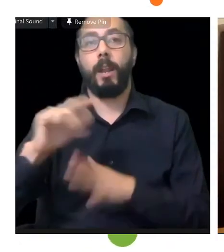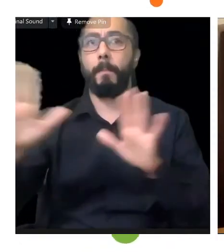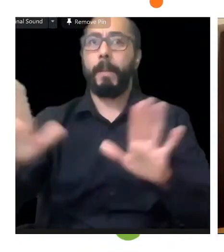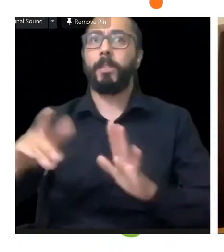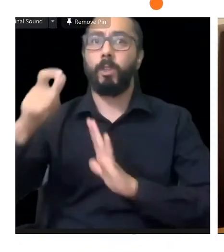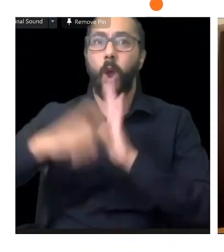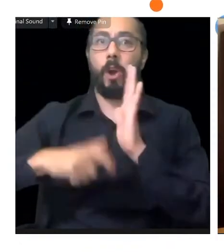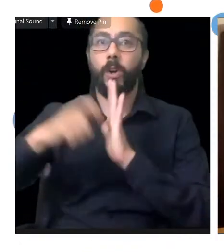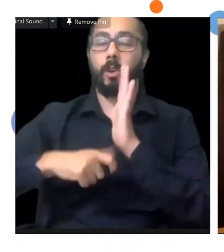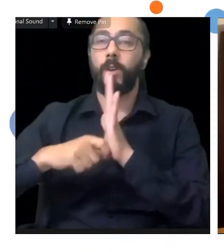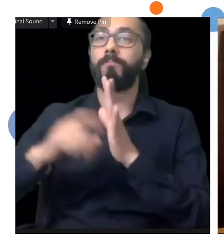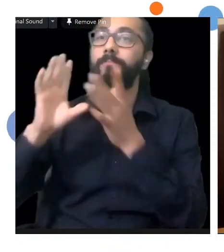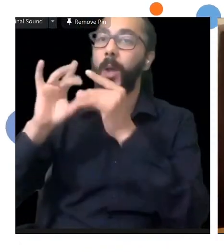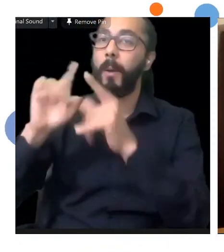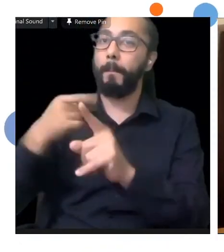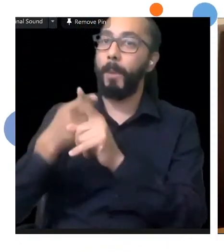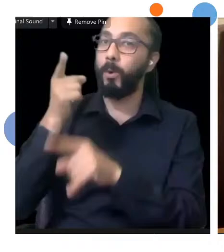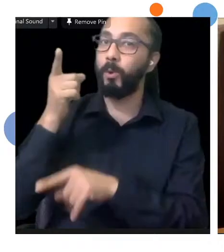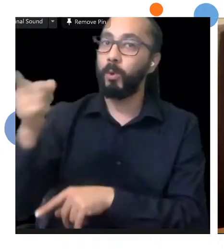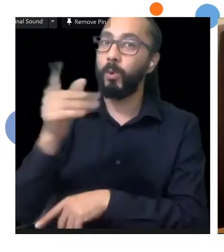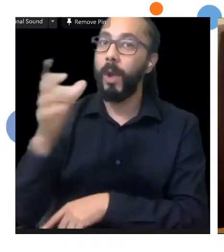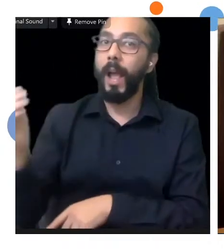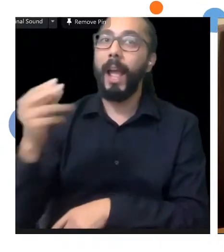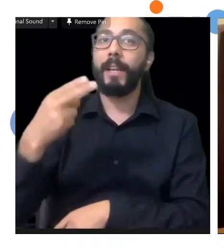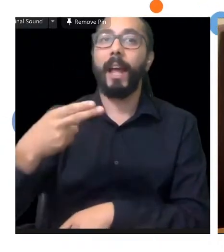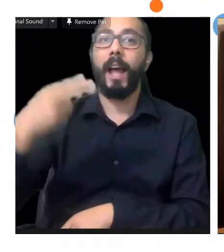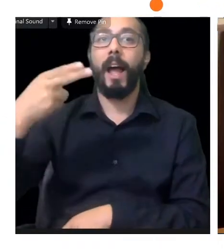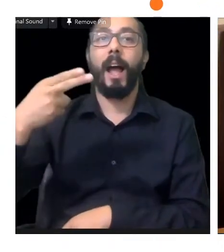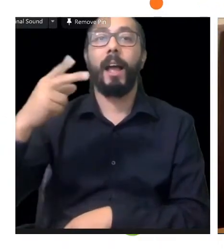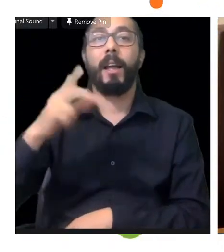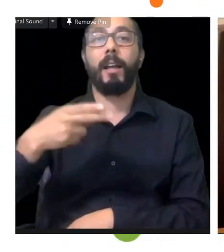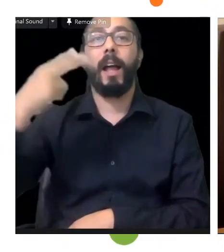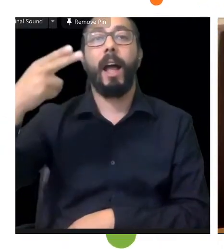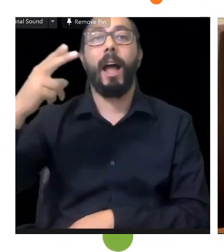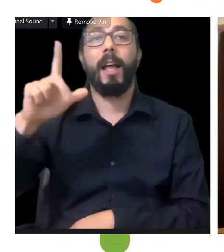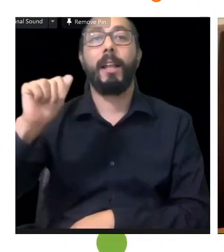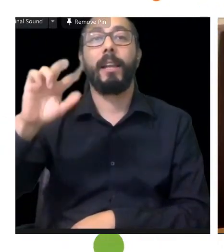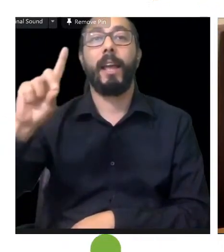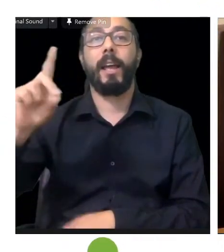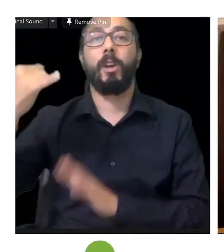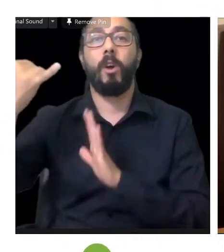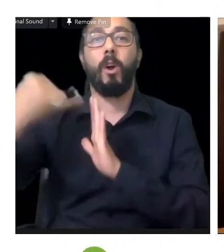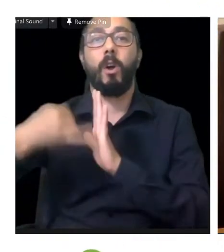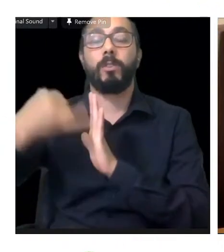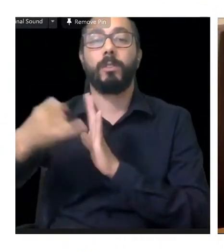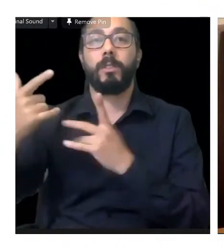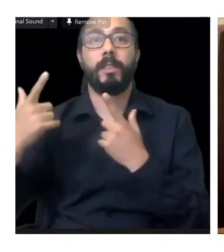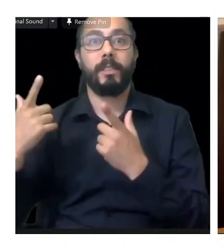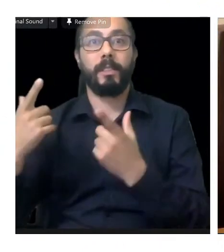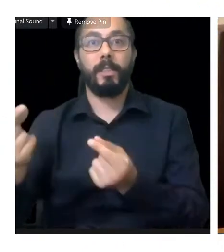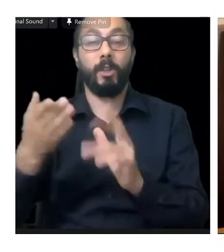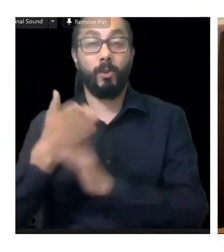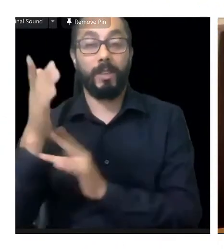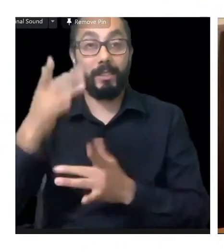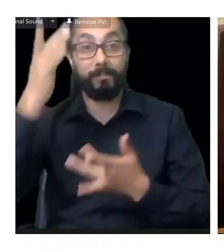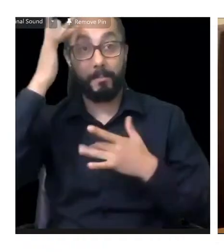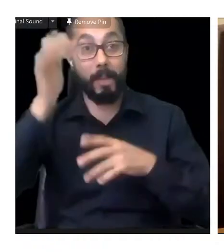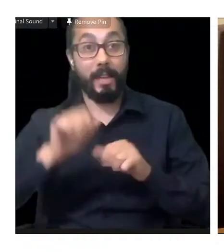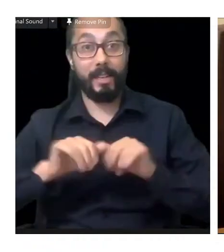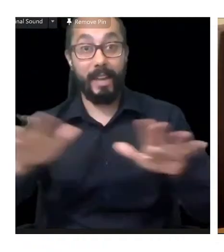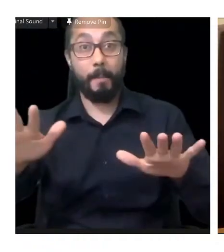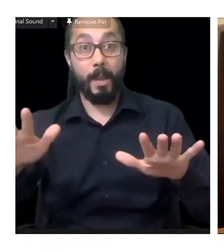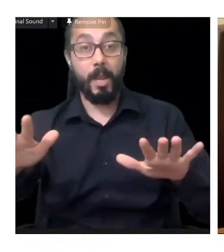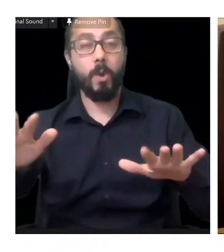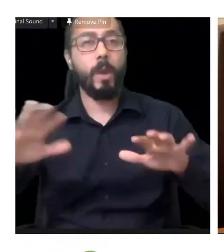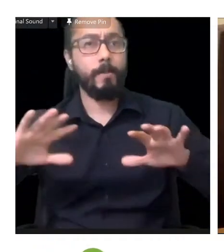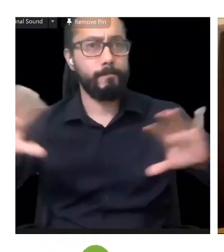Arts Theatre have created in this pandemic time to deeply inspire donors, keep artists engaged, and frankly, keep your